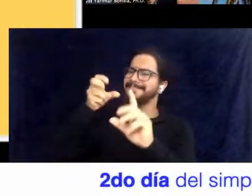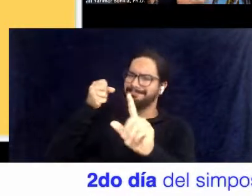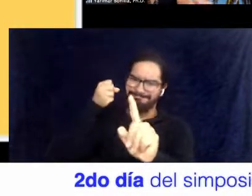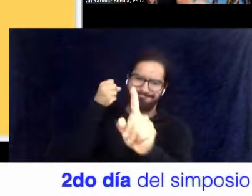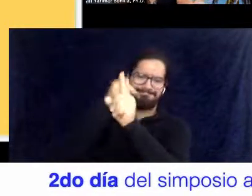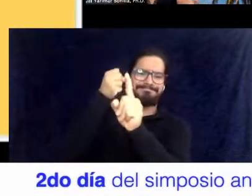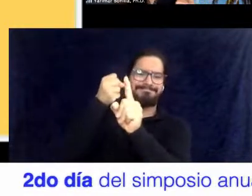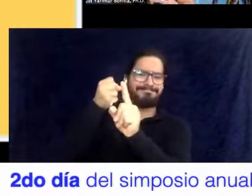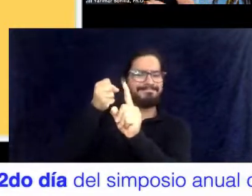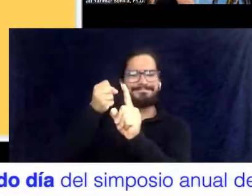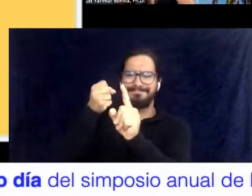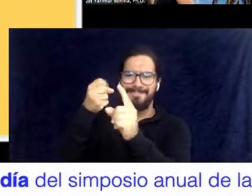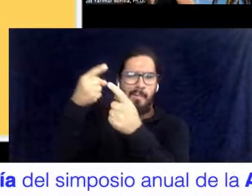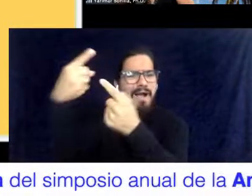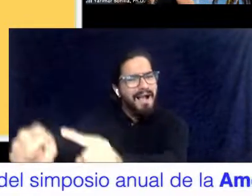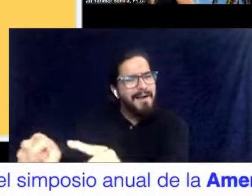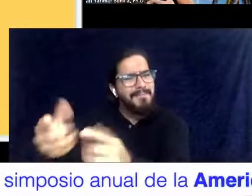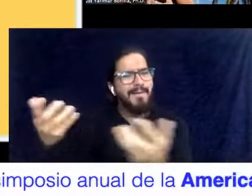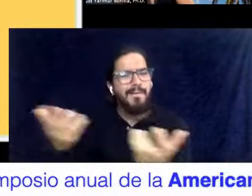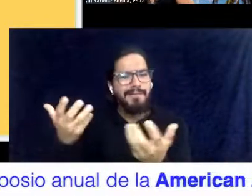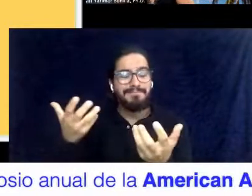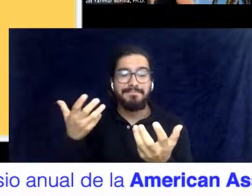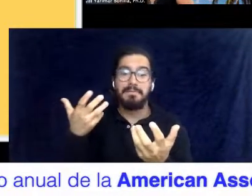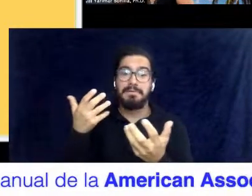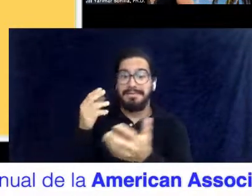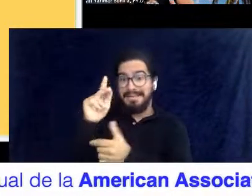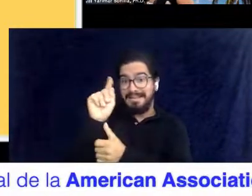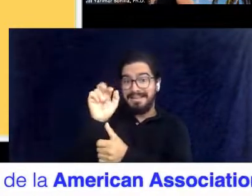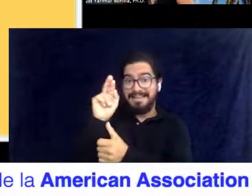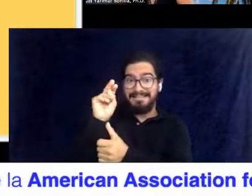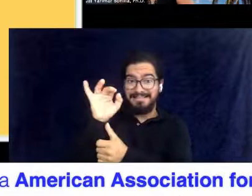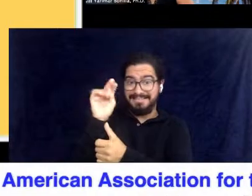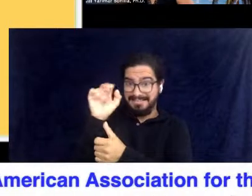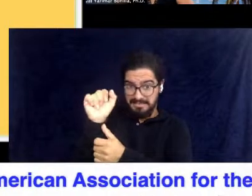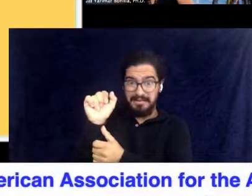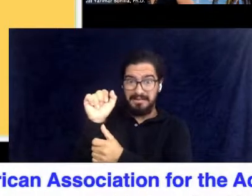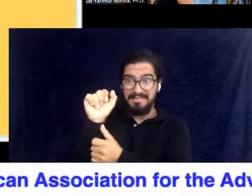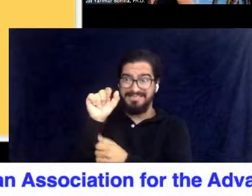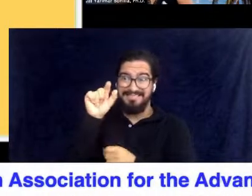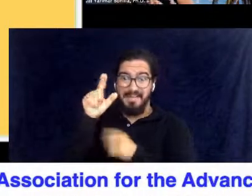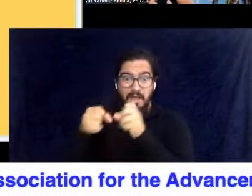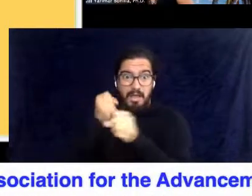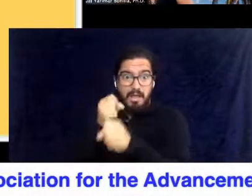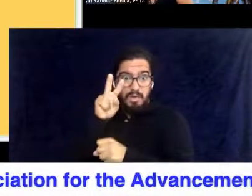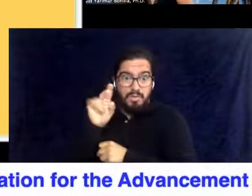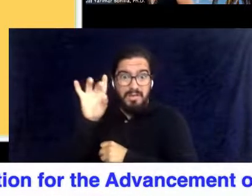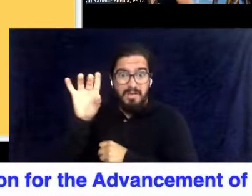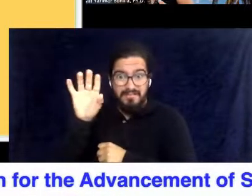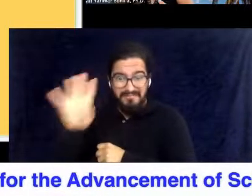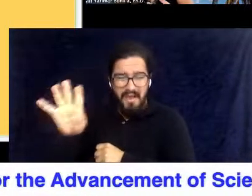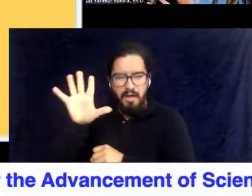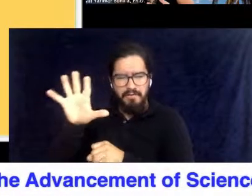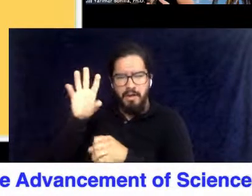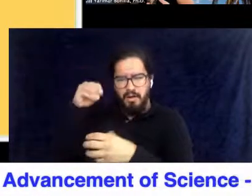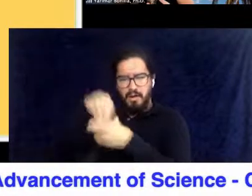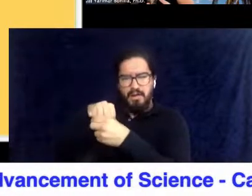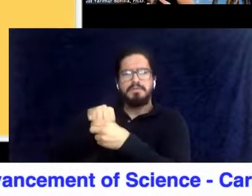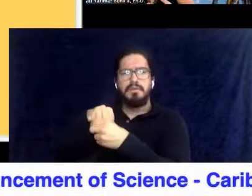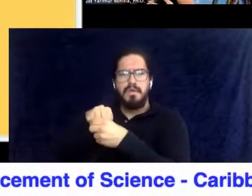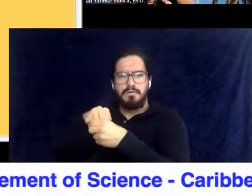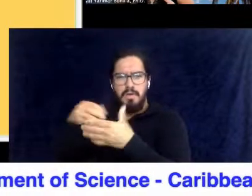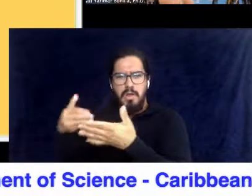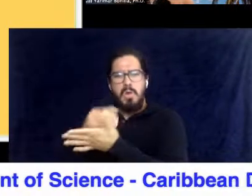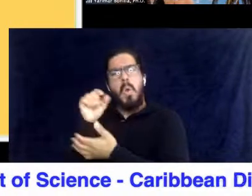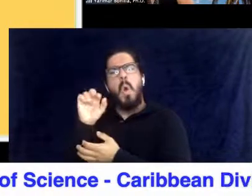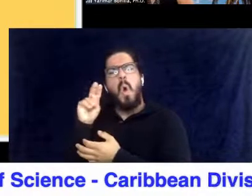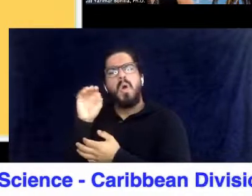Katrina brain, that people, after suffering the stress of Katrina, New Orleans, they had long-term cognitive effects. What will be